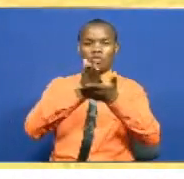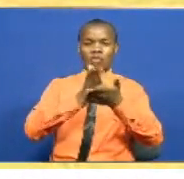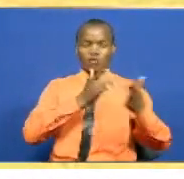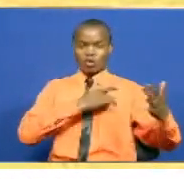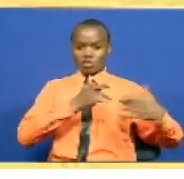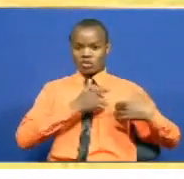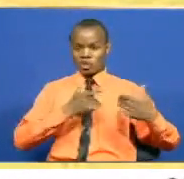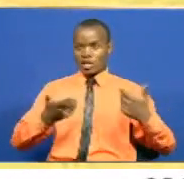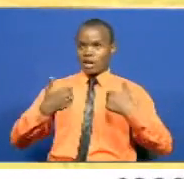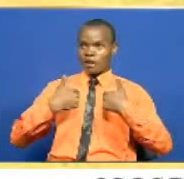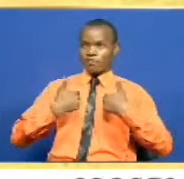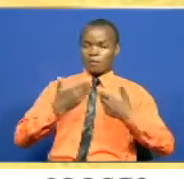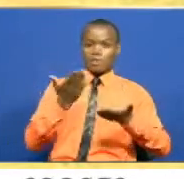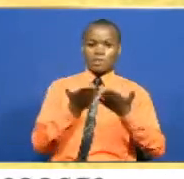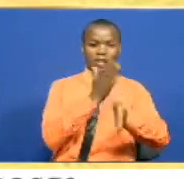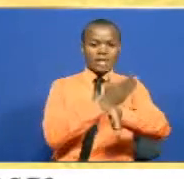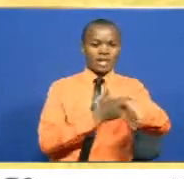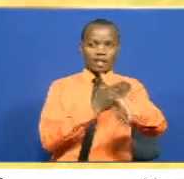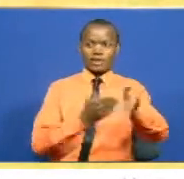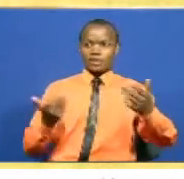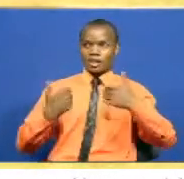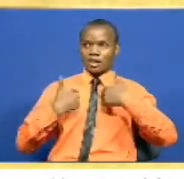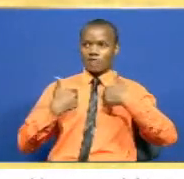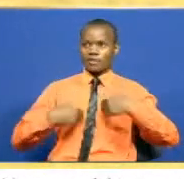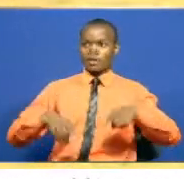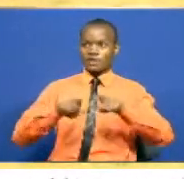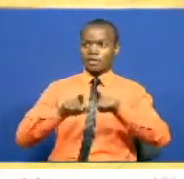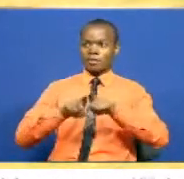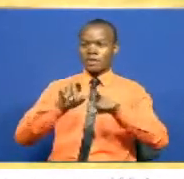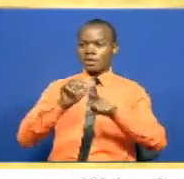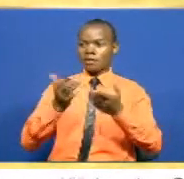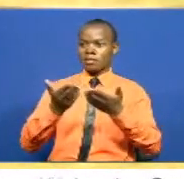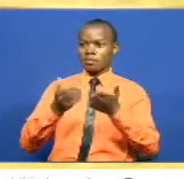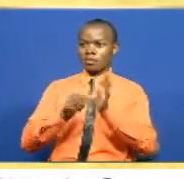with maybe injuries and not being fit?